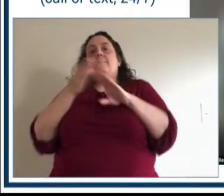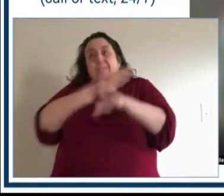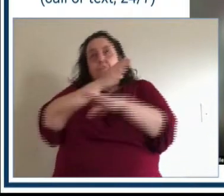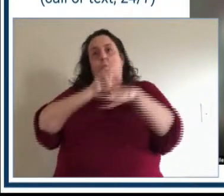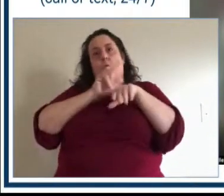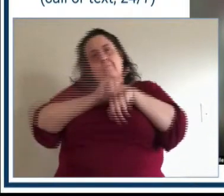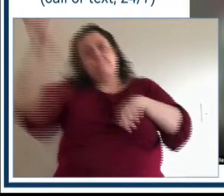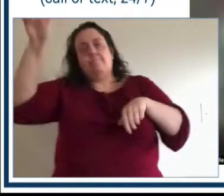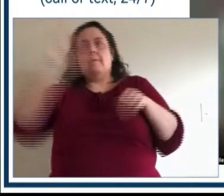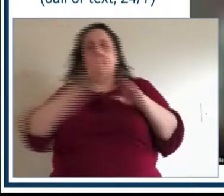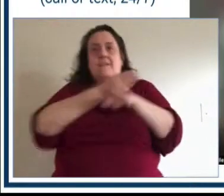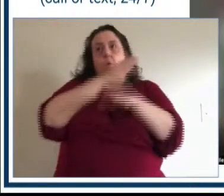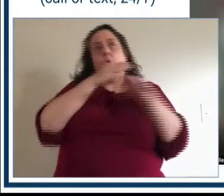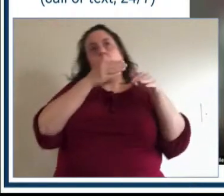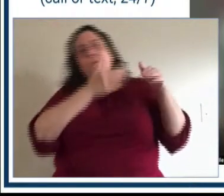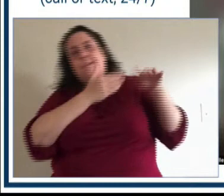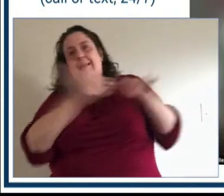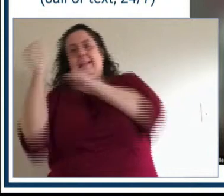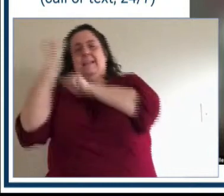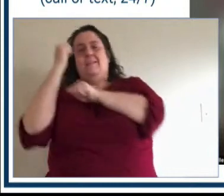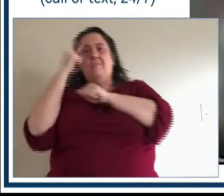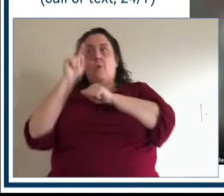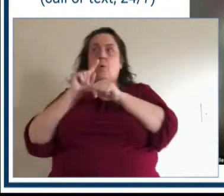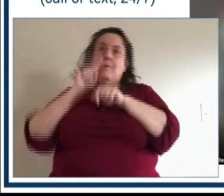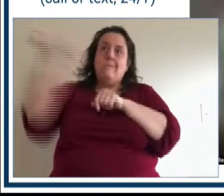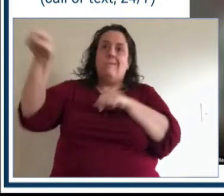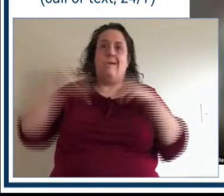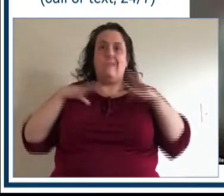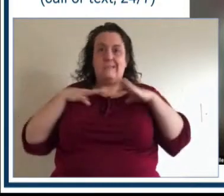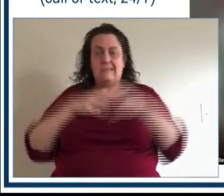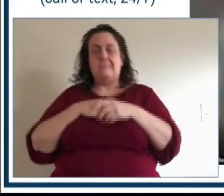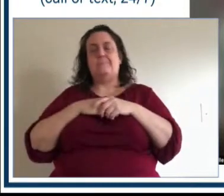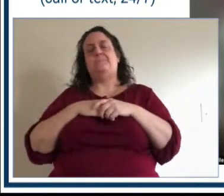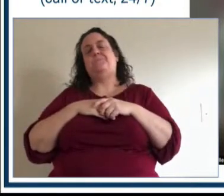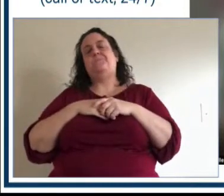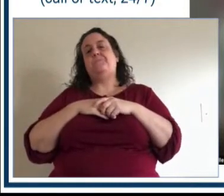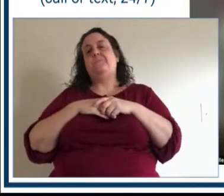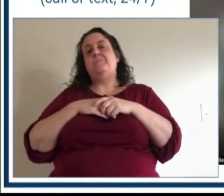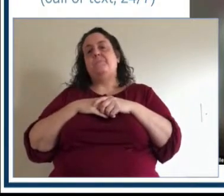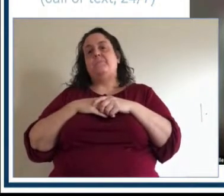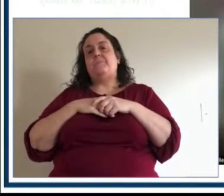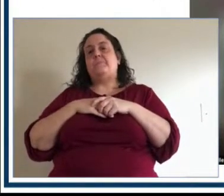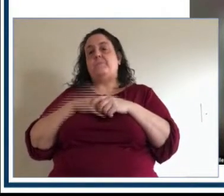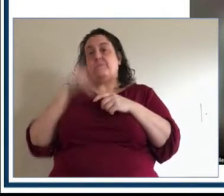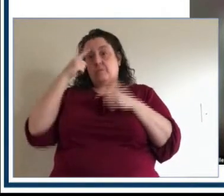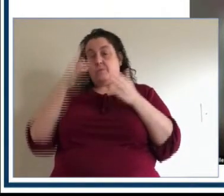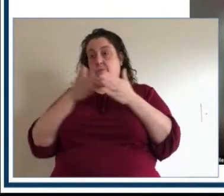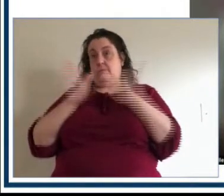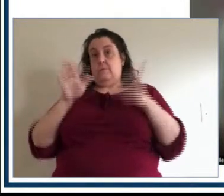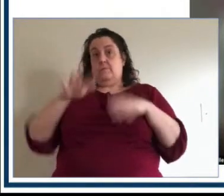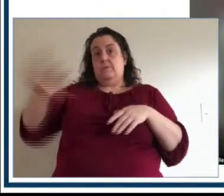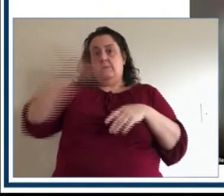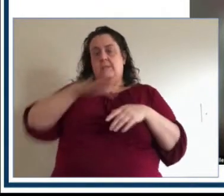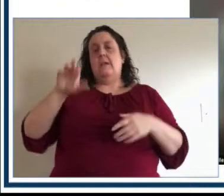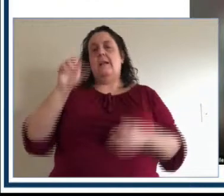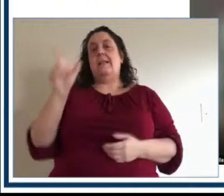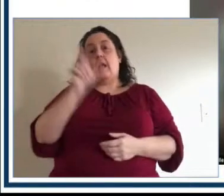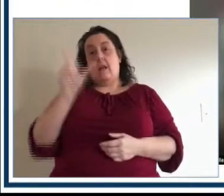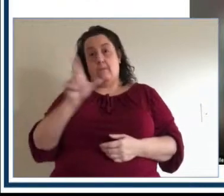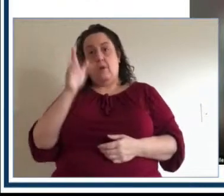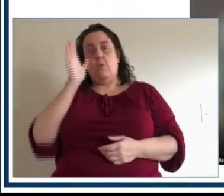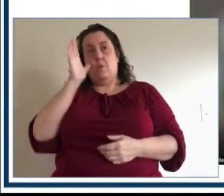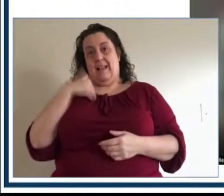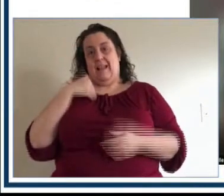important to help prevent the spread. For the broader community, the library on Main Street will have rapid test kits